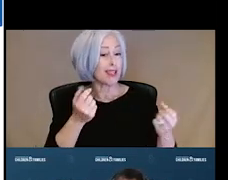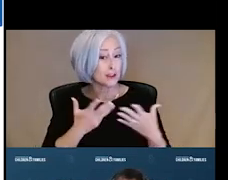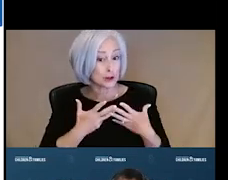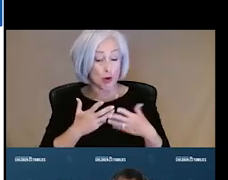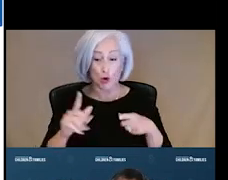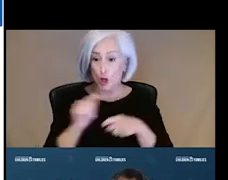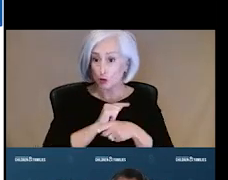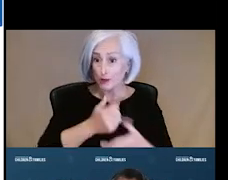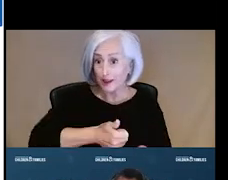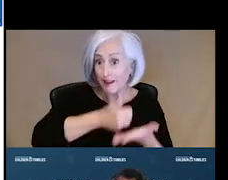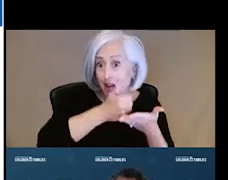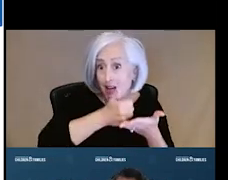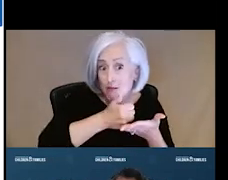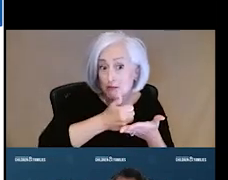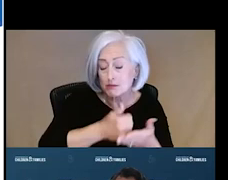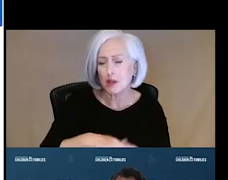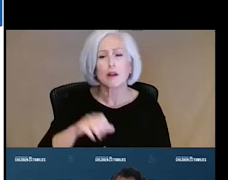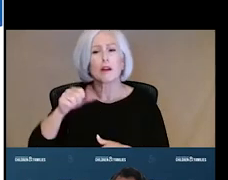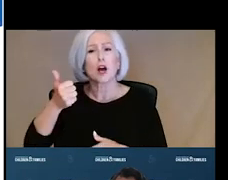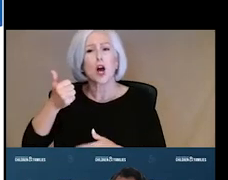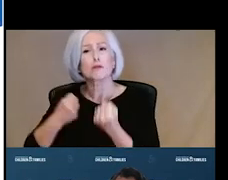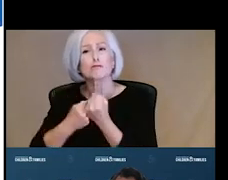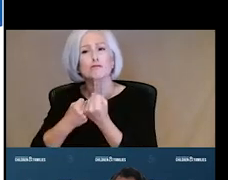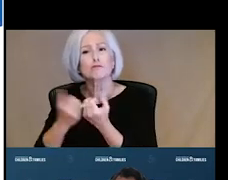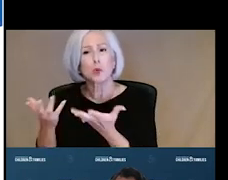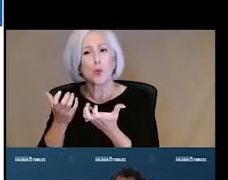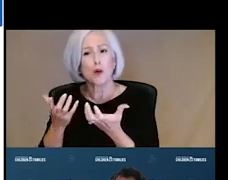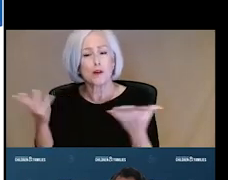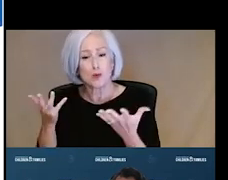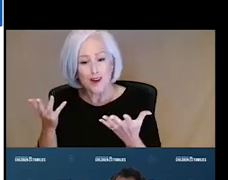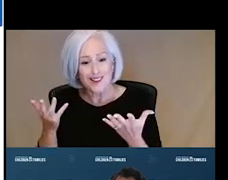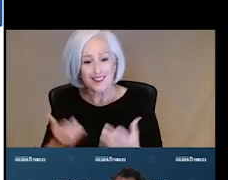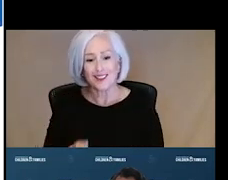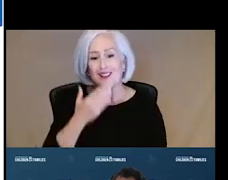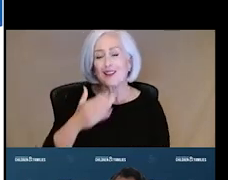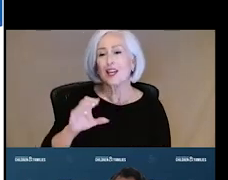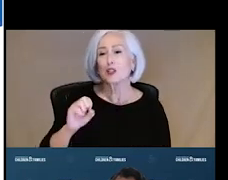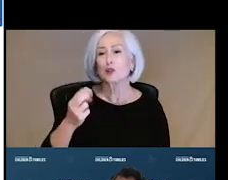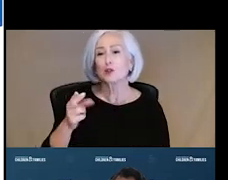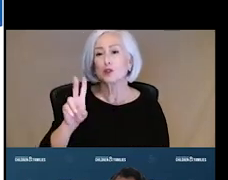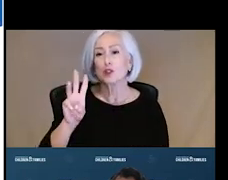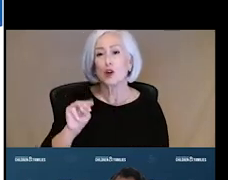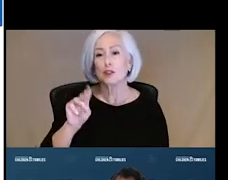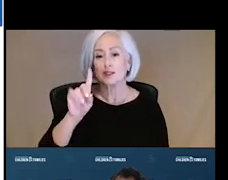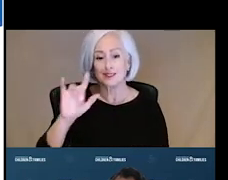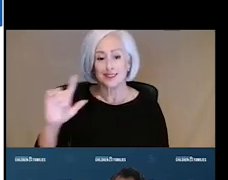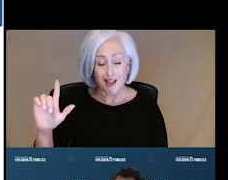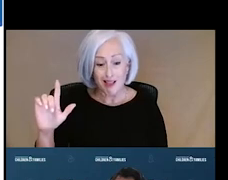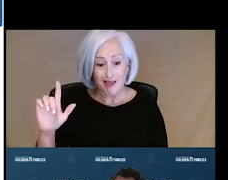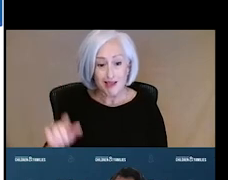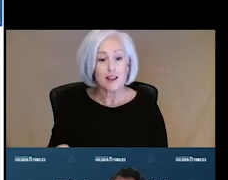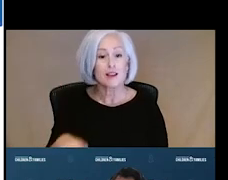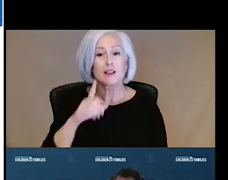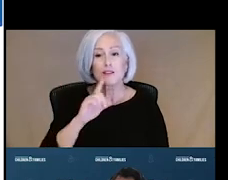like. We'd like to thank Director Shondell Dawson with FVPSA and the FVPSA program officers for all of their help in developing this